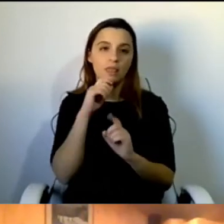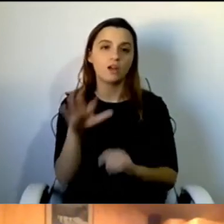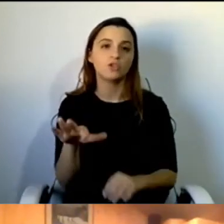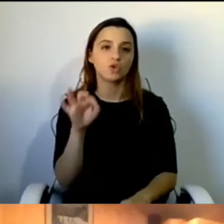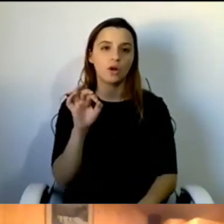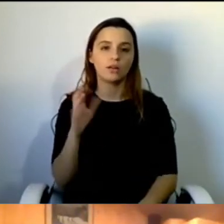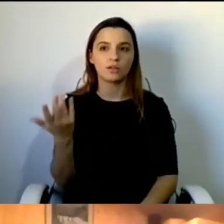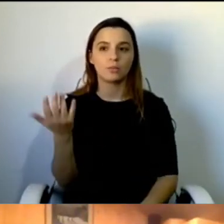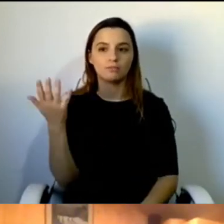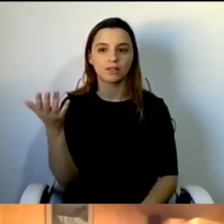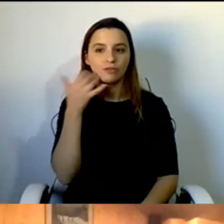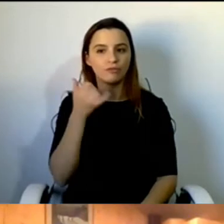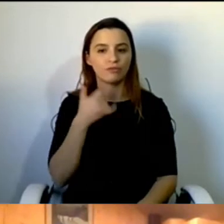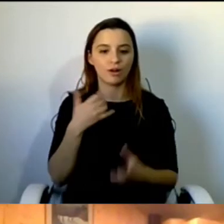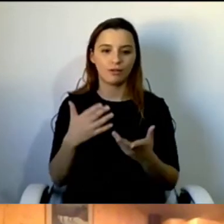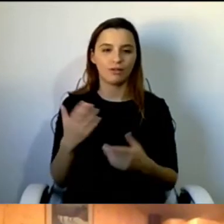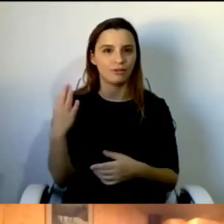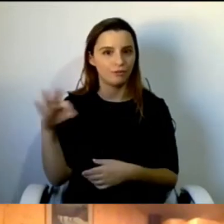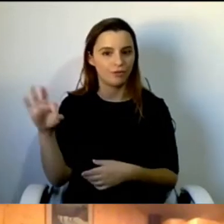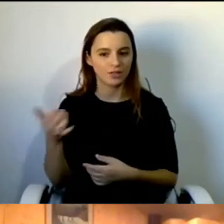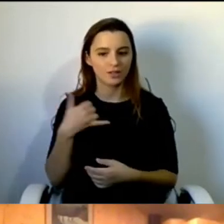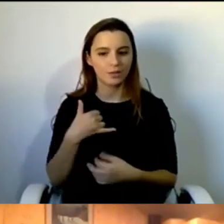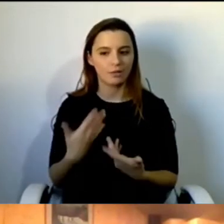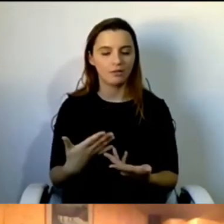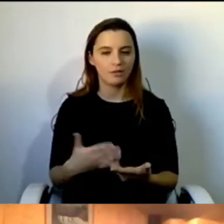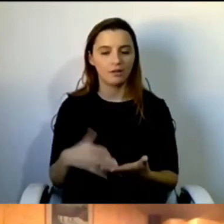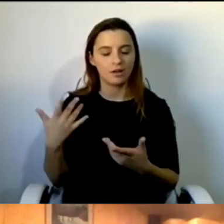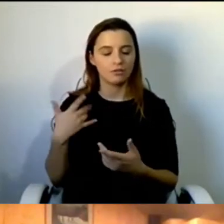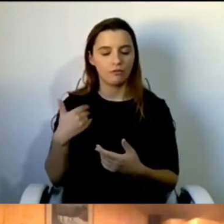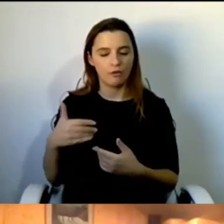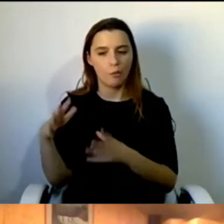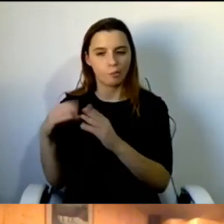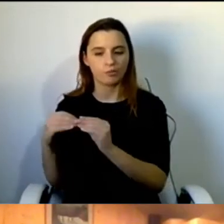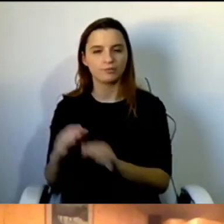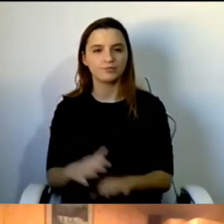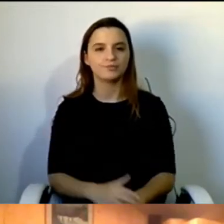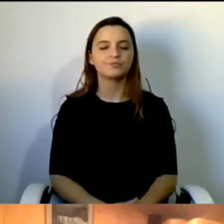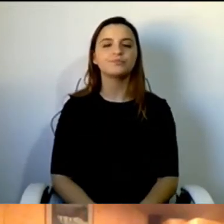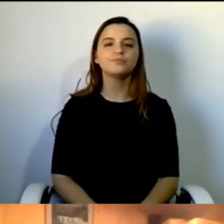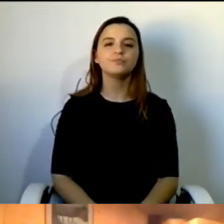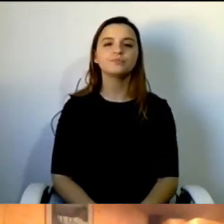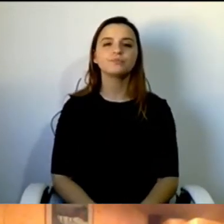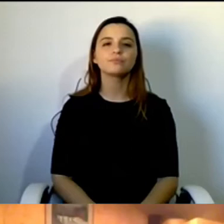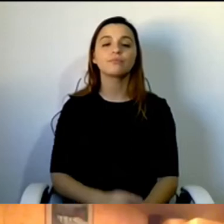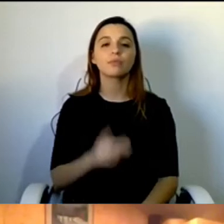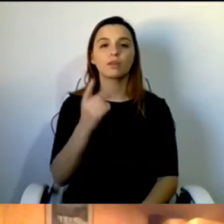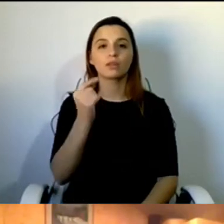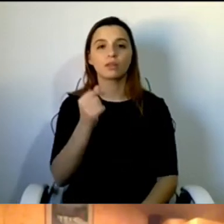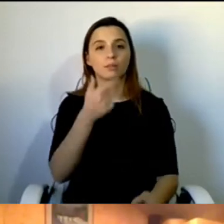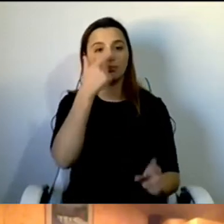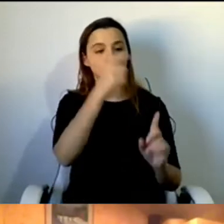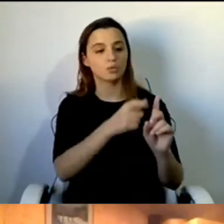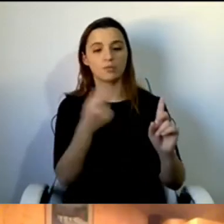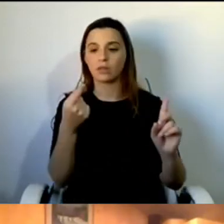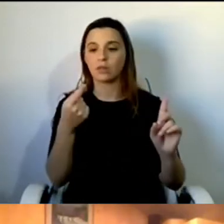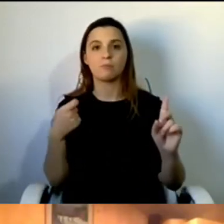And then you'll, and it's a direct payment. The money is calculated per hour, where you have the amount